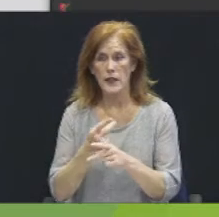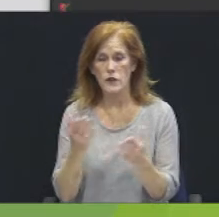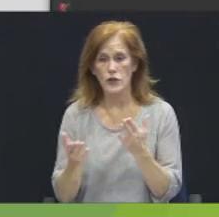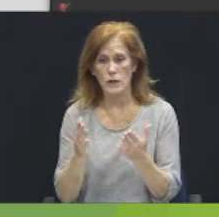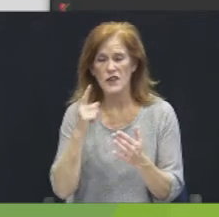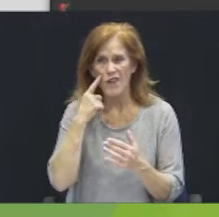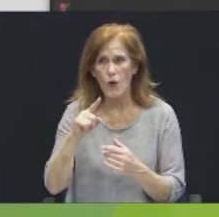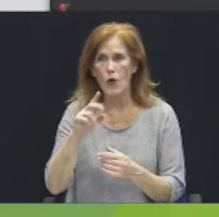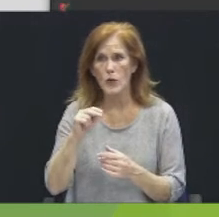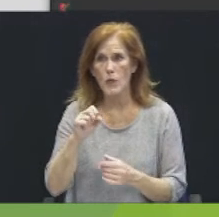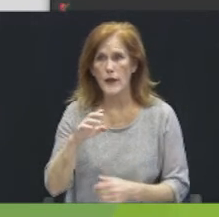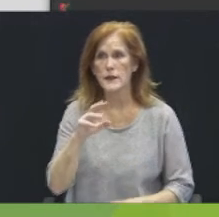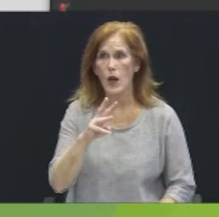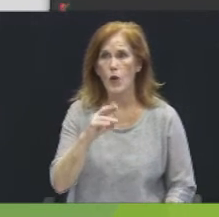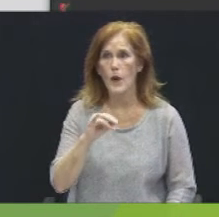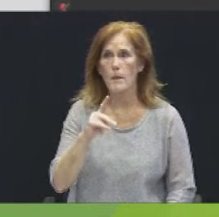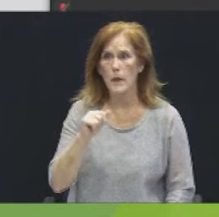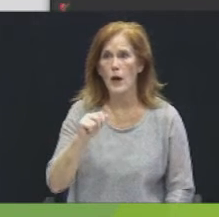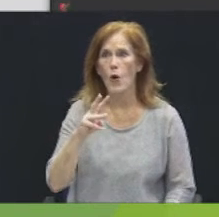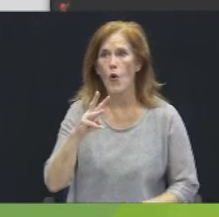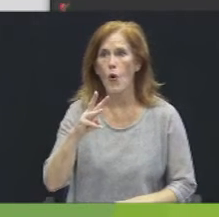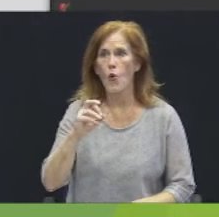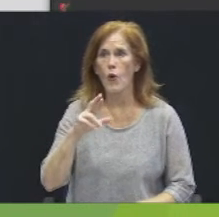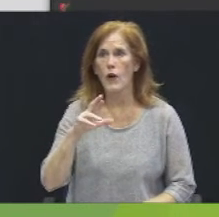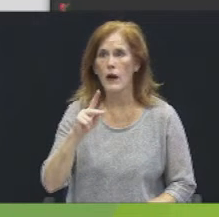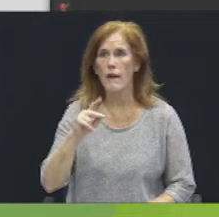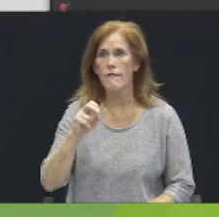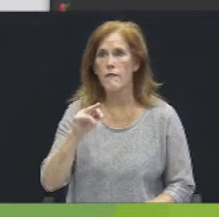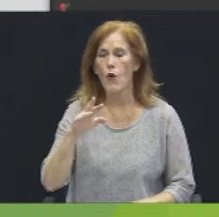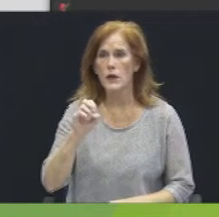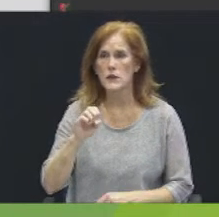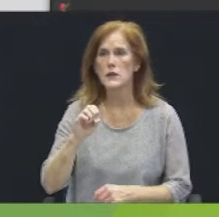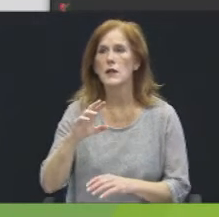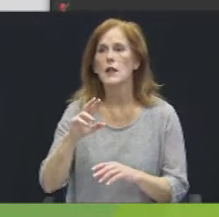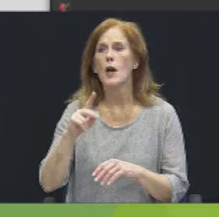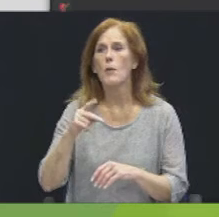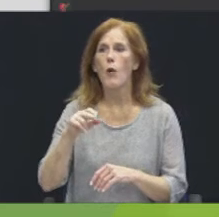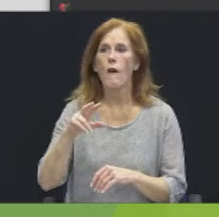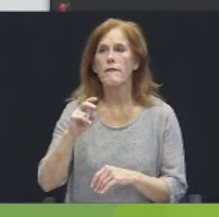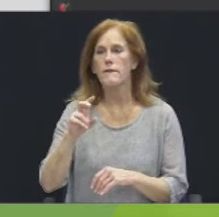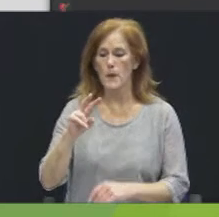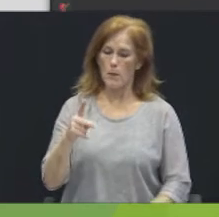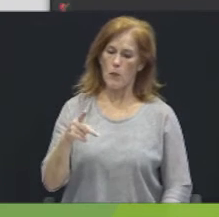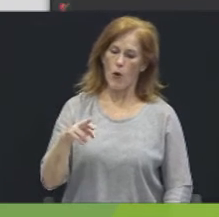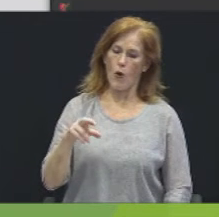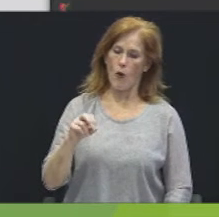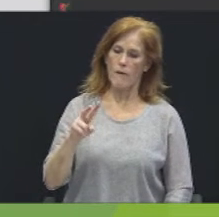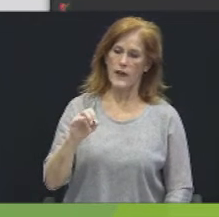Nebraska. WIPA is the Workforce Innovations and Planning Act that was,